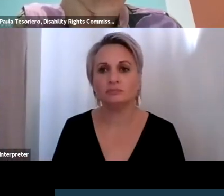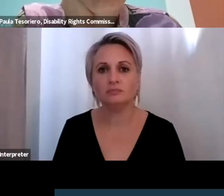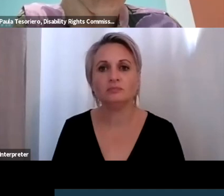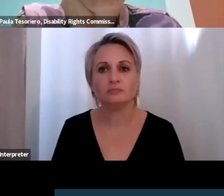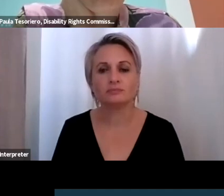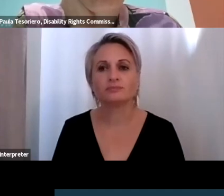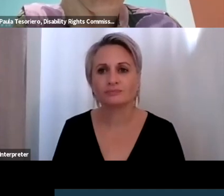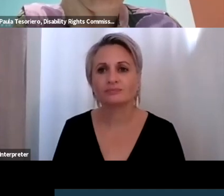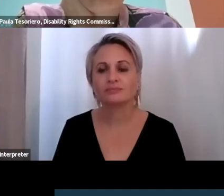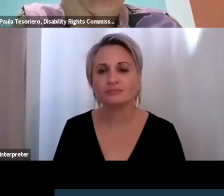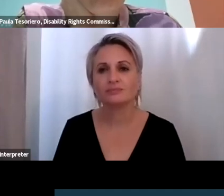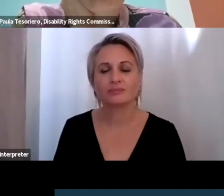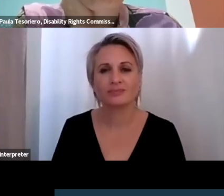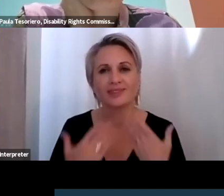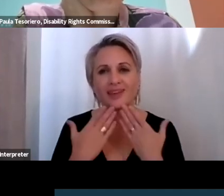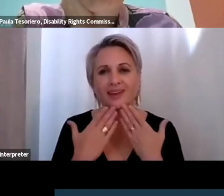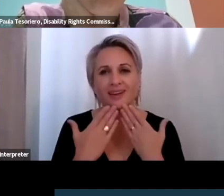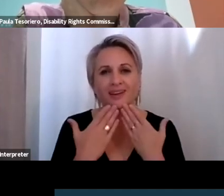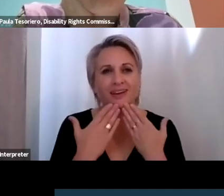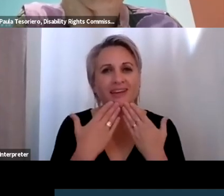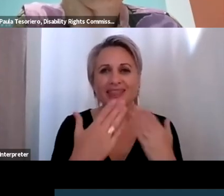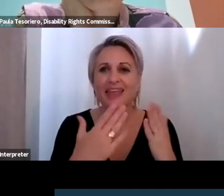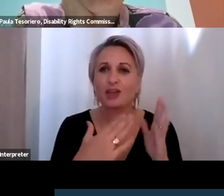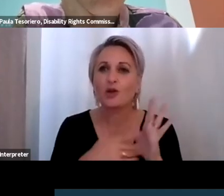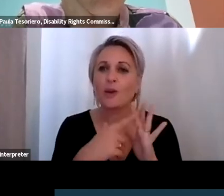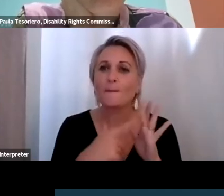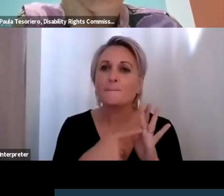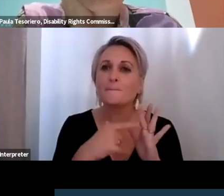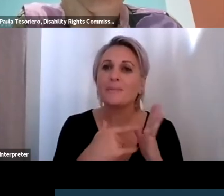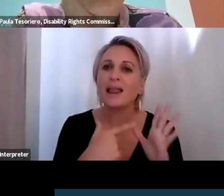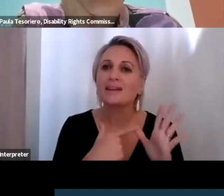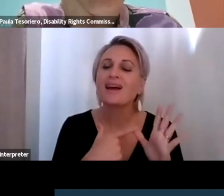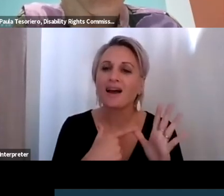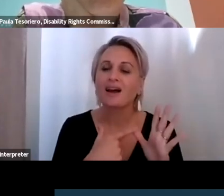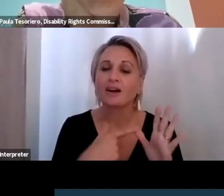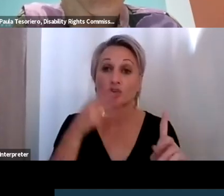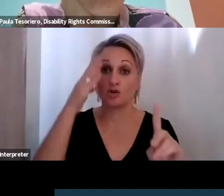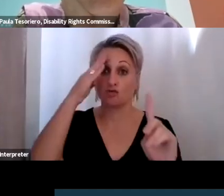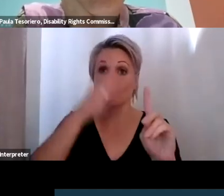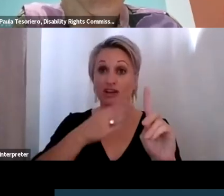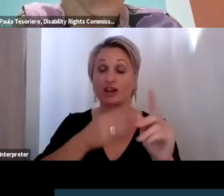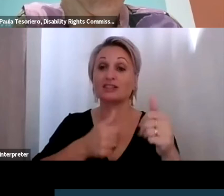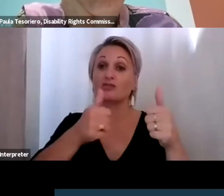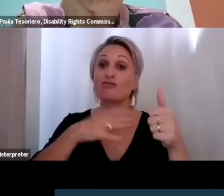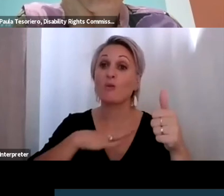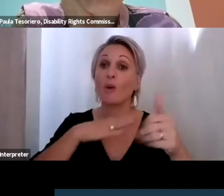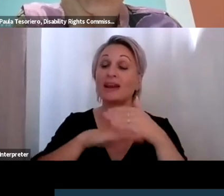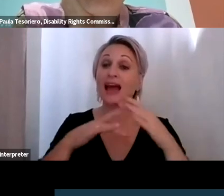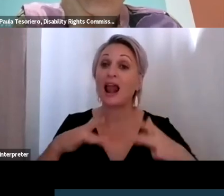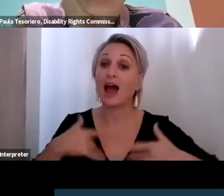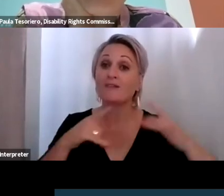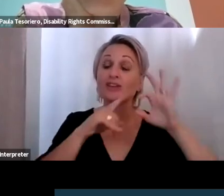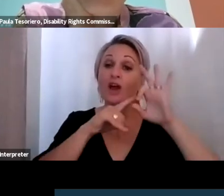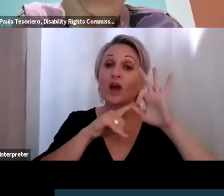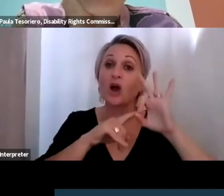Thank you so much, Melissa. Recognising great women in our lives, I've got a question from my mother